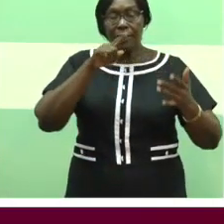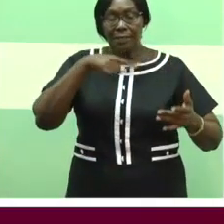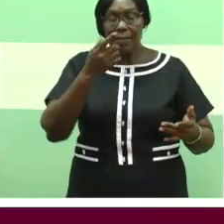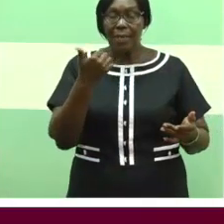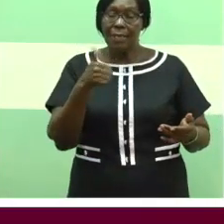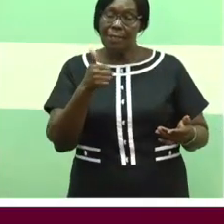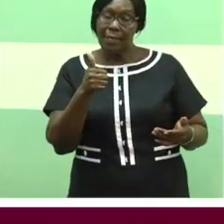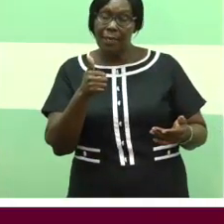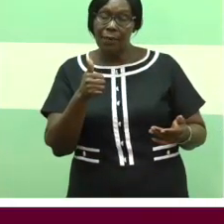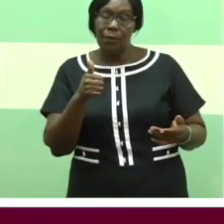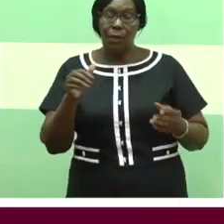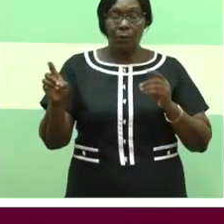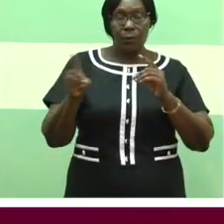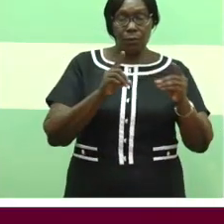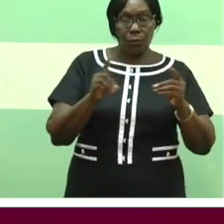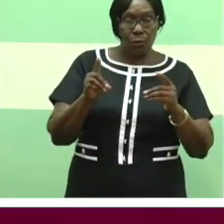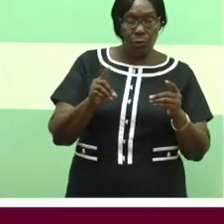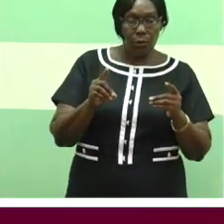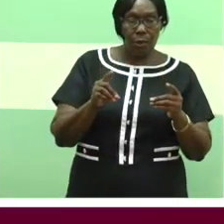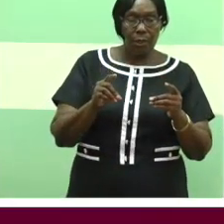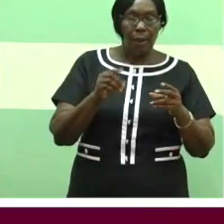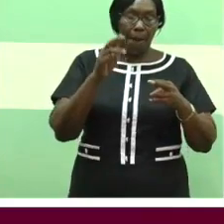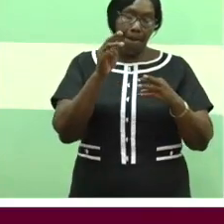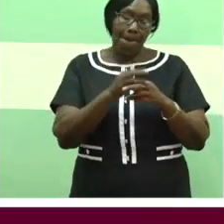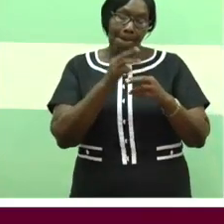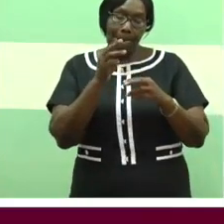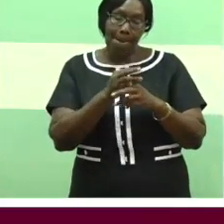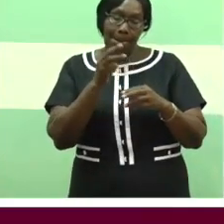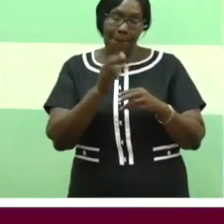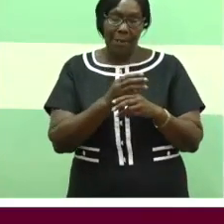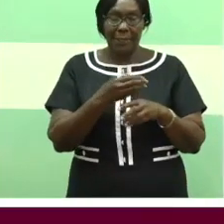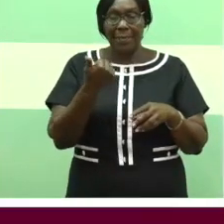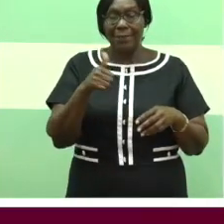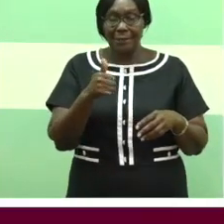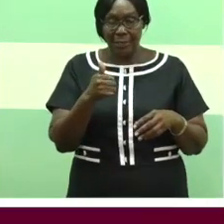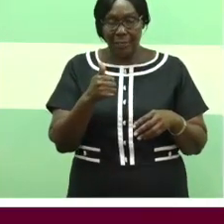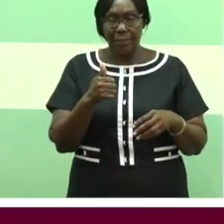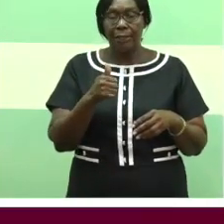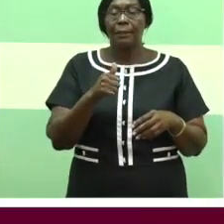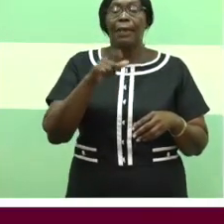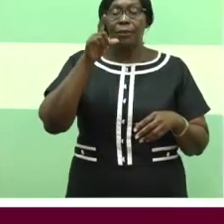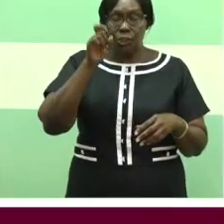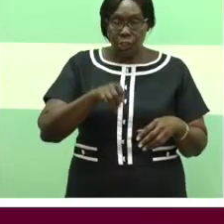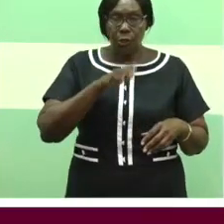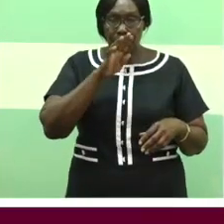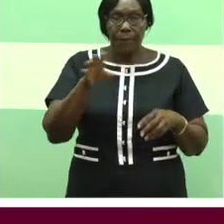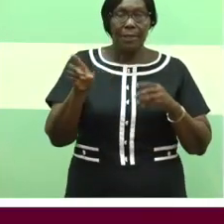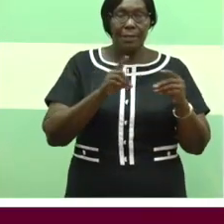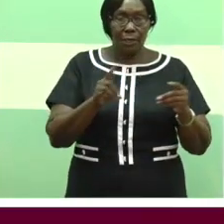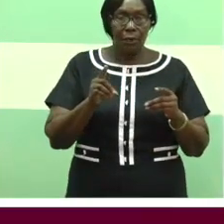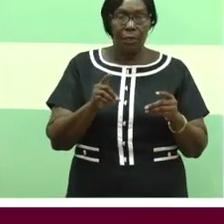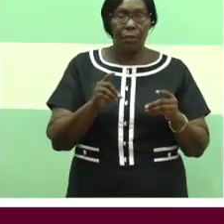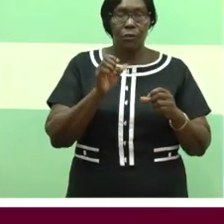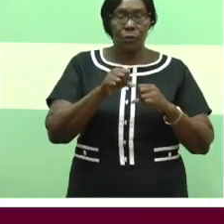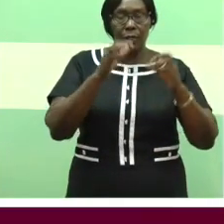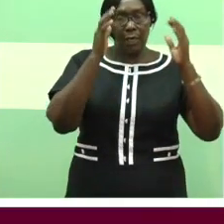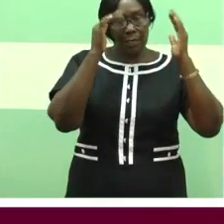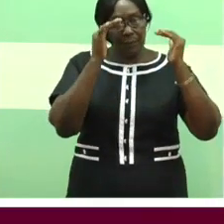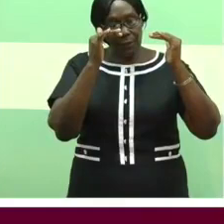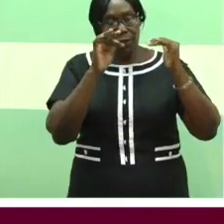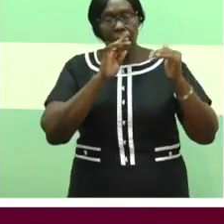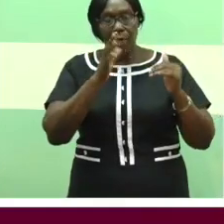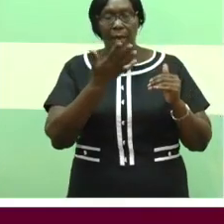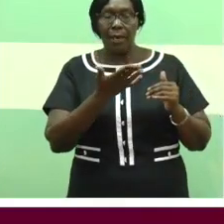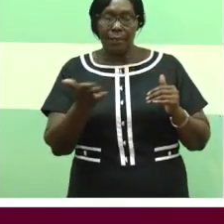we are going to be doing mathematics. At 10 o'clock, that is what we are going to be doing. So the expectations are there